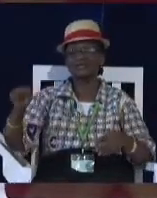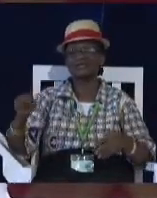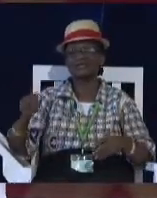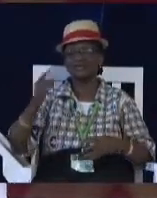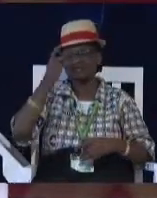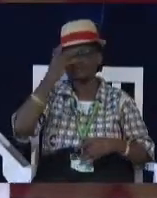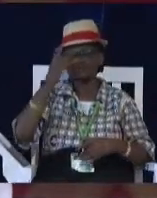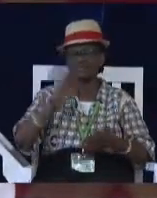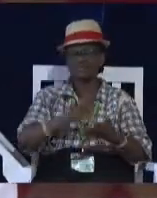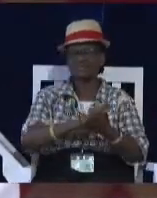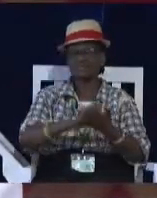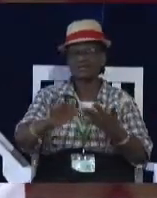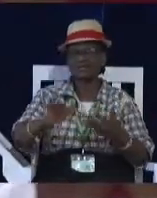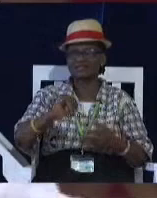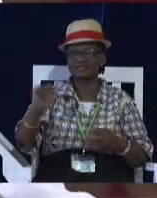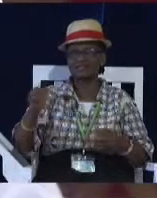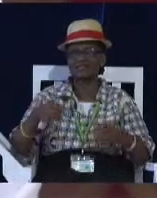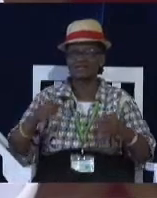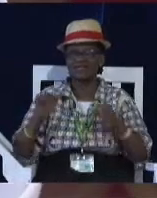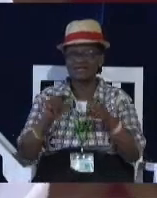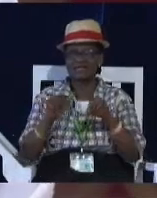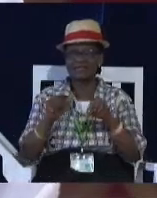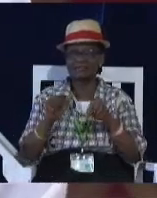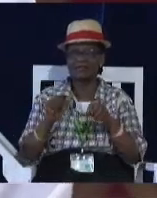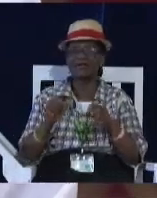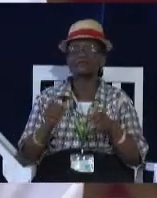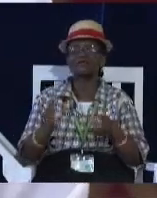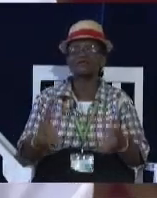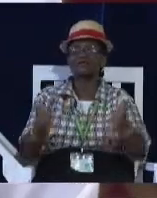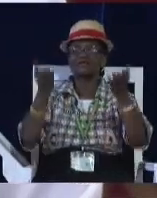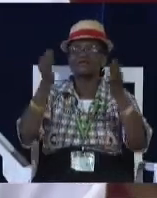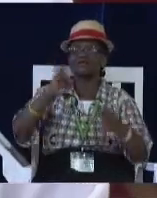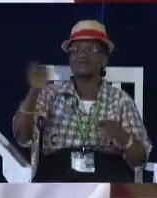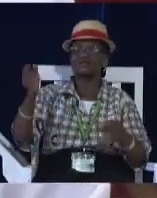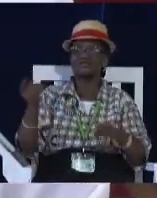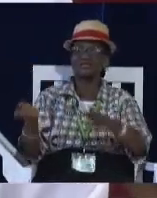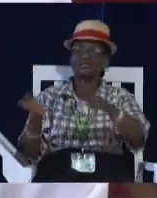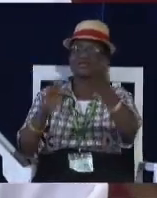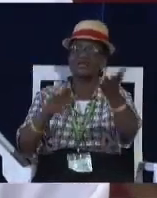cleansing lepers, raising the dead.